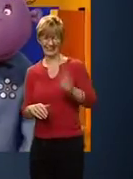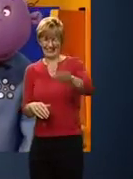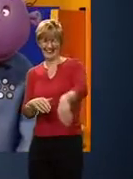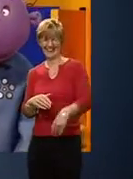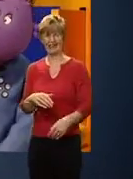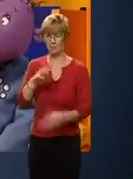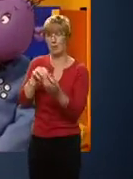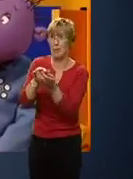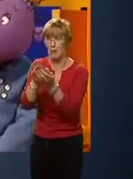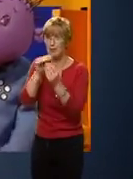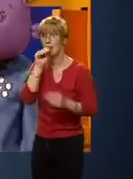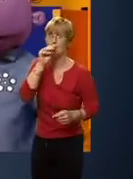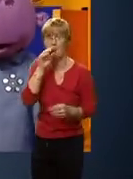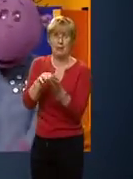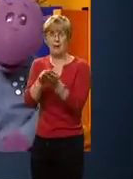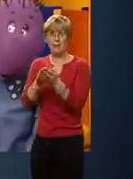Very well, thank